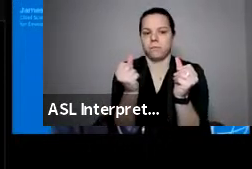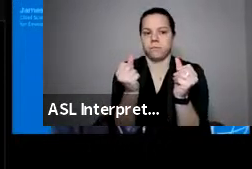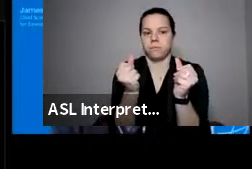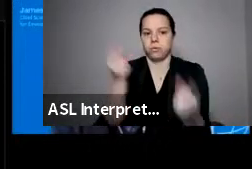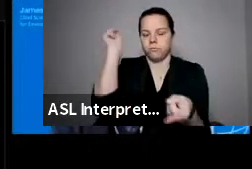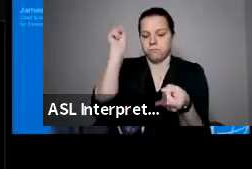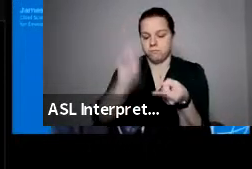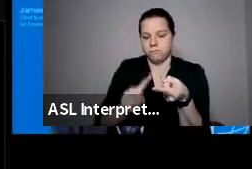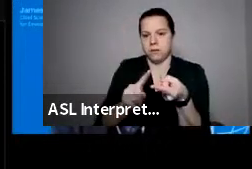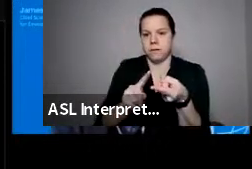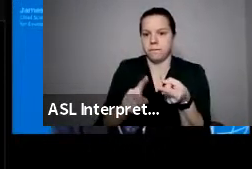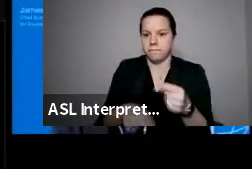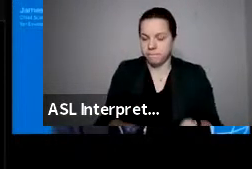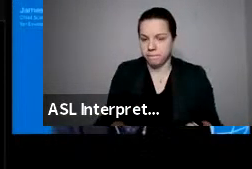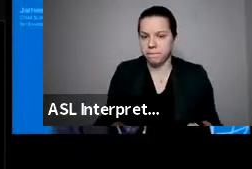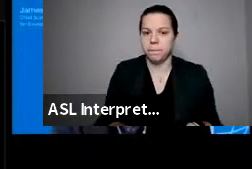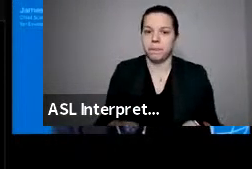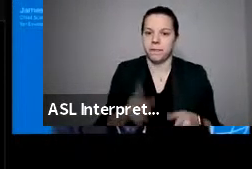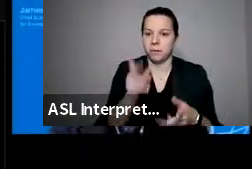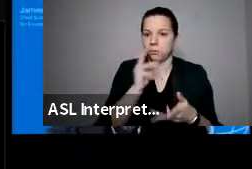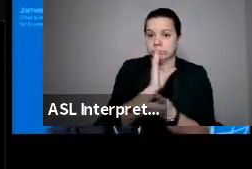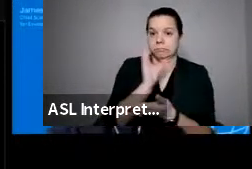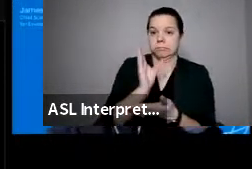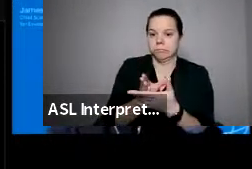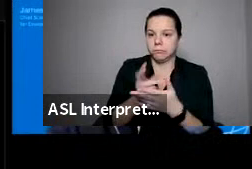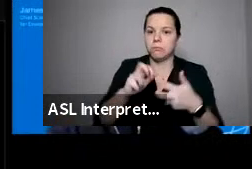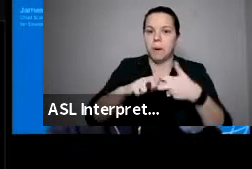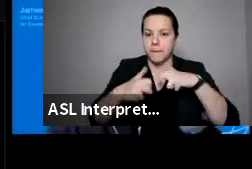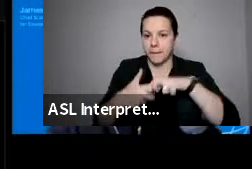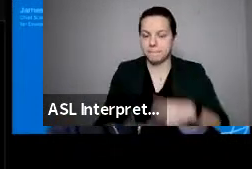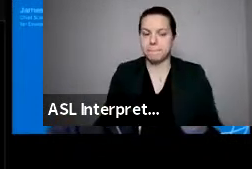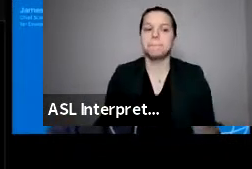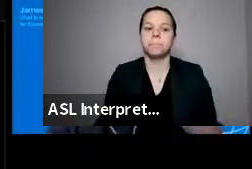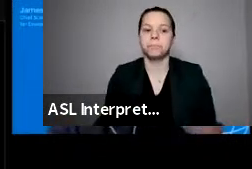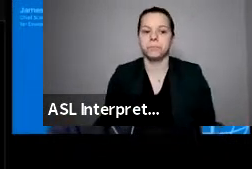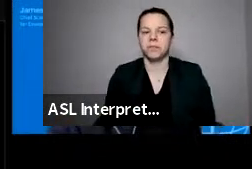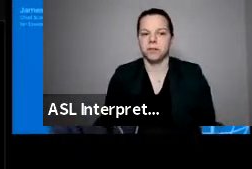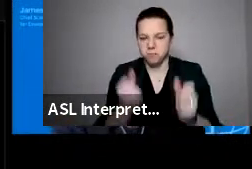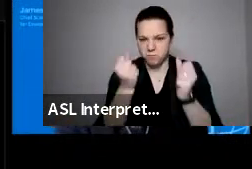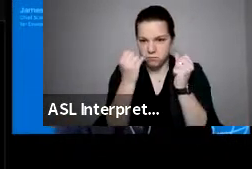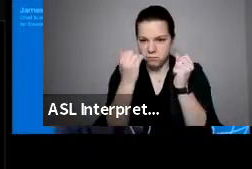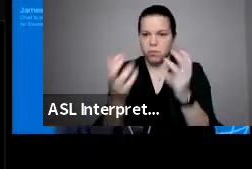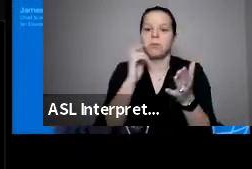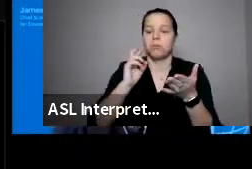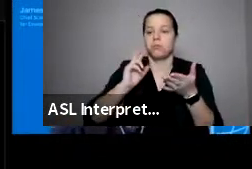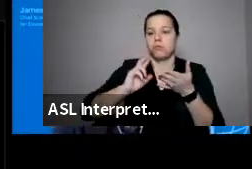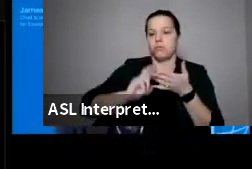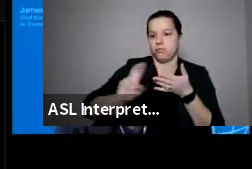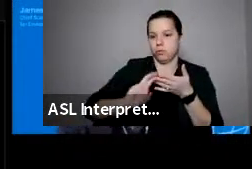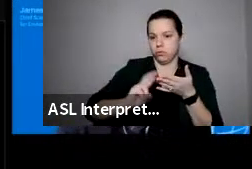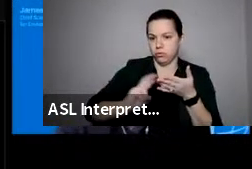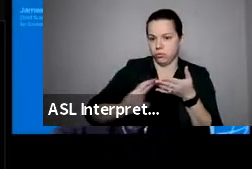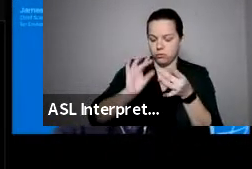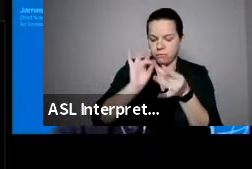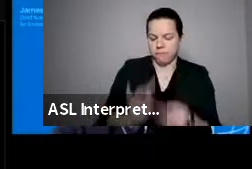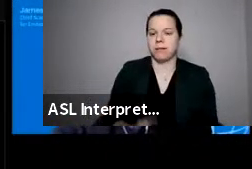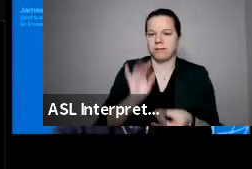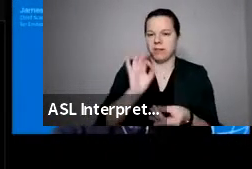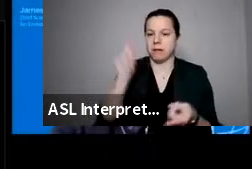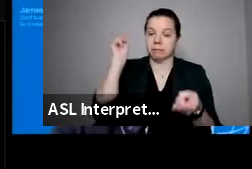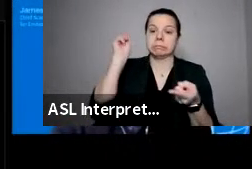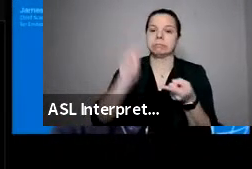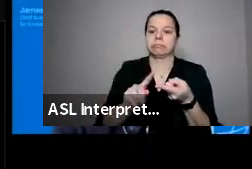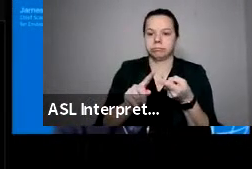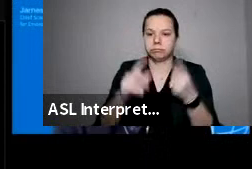mitigate, reduce, or abate the problem. And we have multiple research efforts on this.